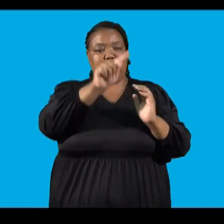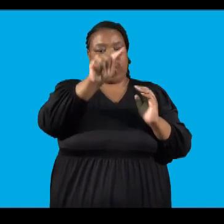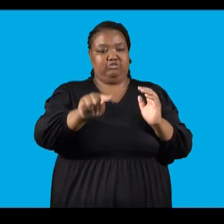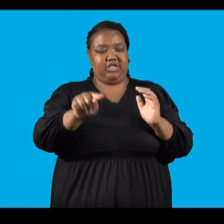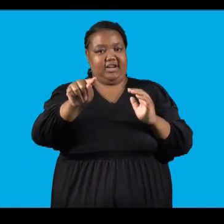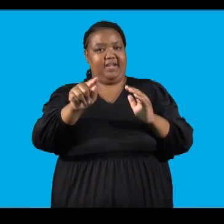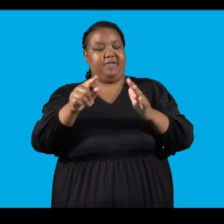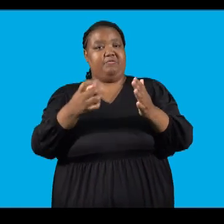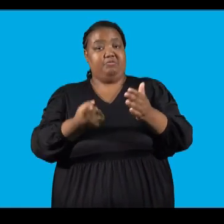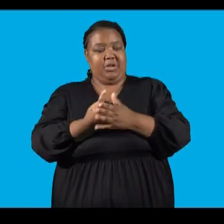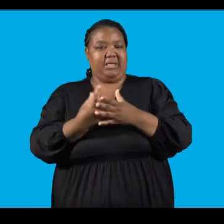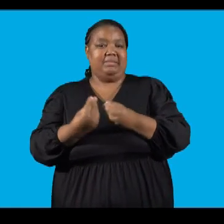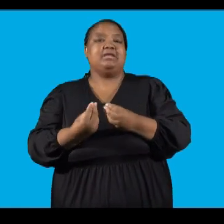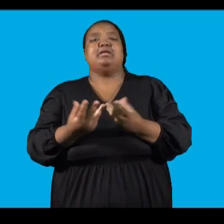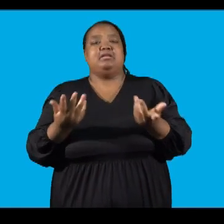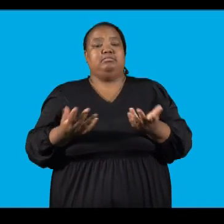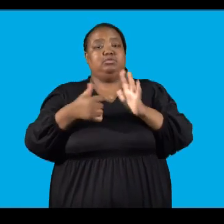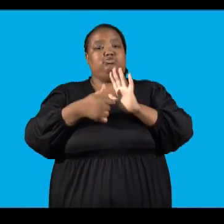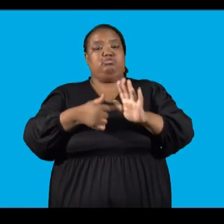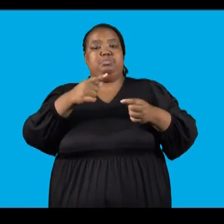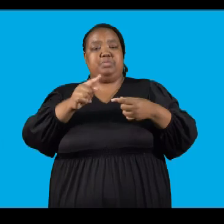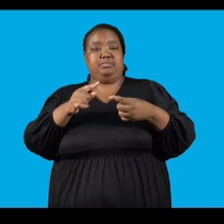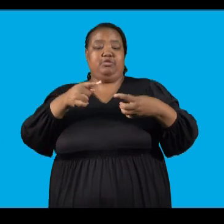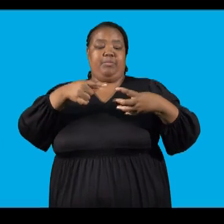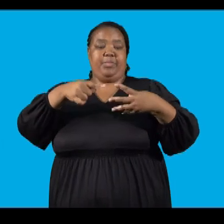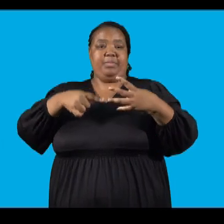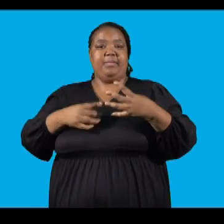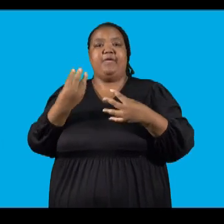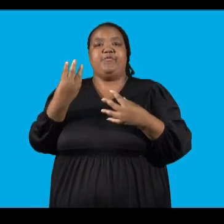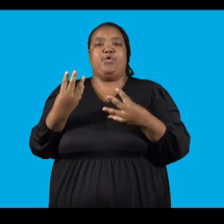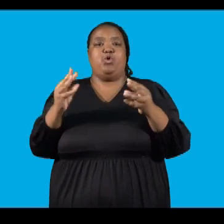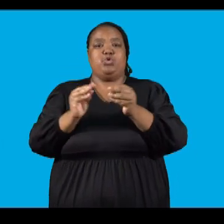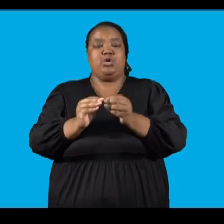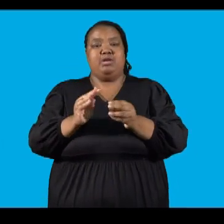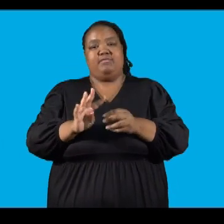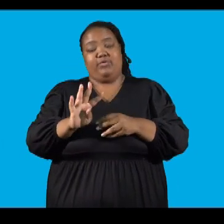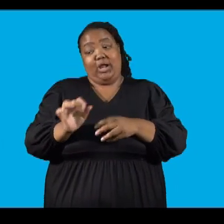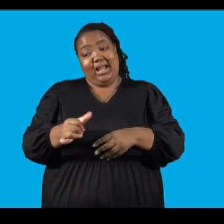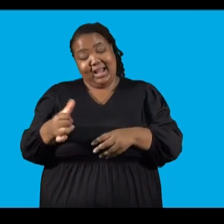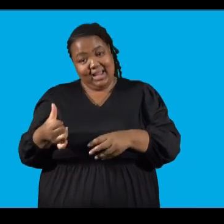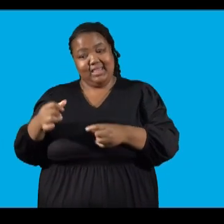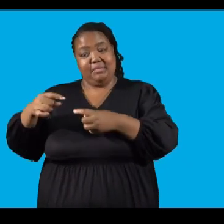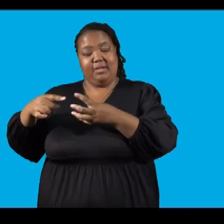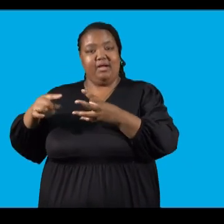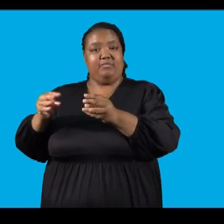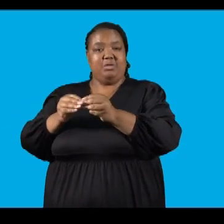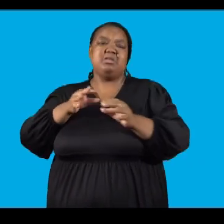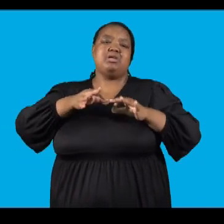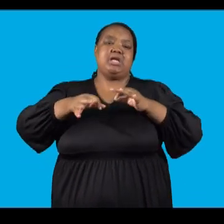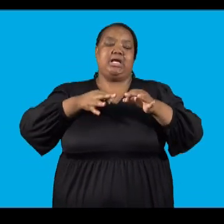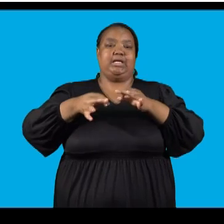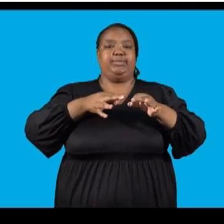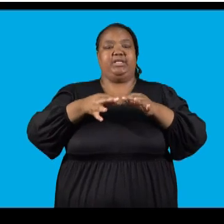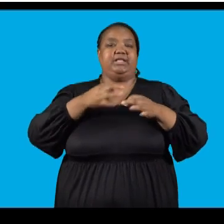a turning point for this graph. You can still get your mark. That gives you 4 marks. Then the other 4 marks will